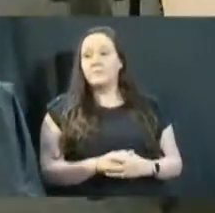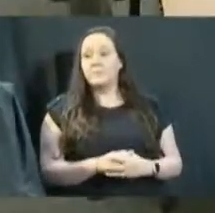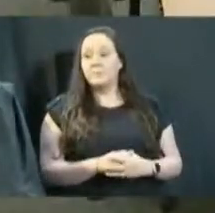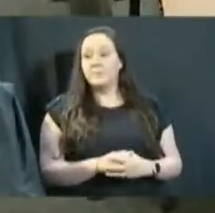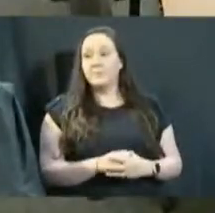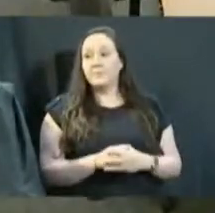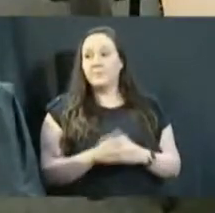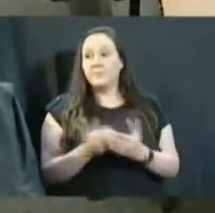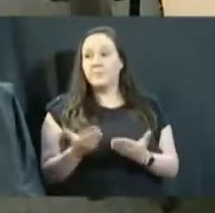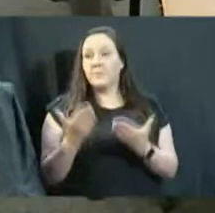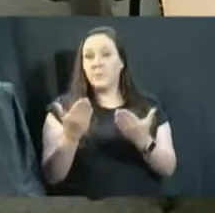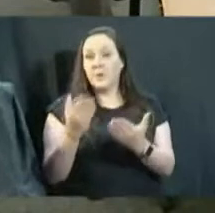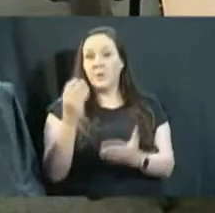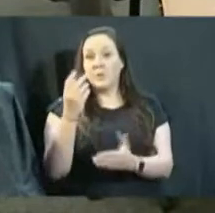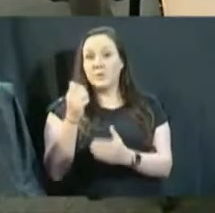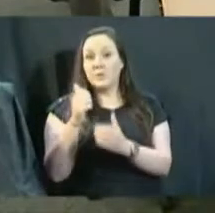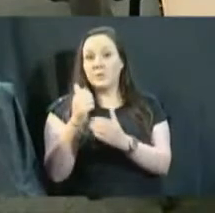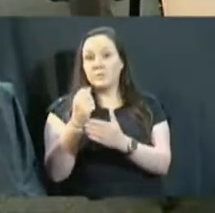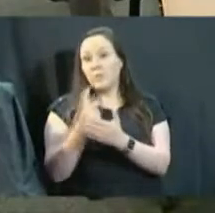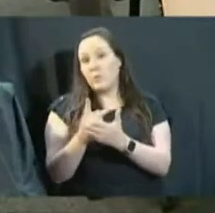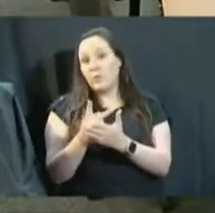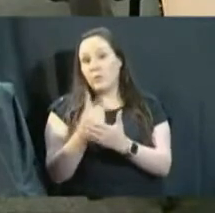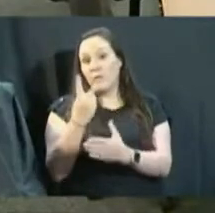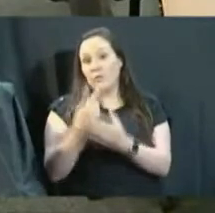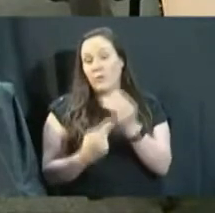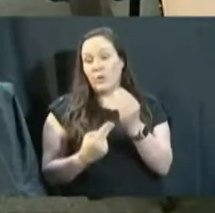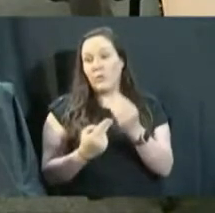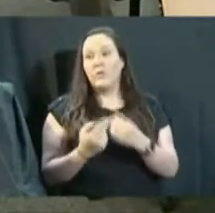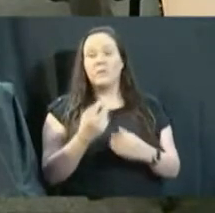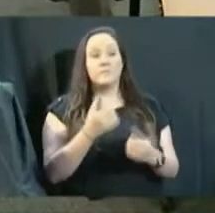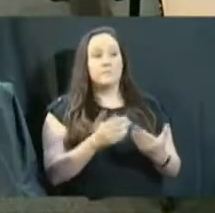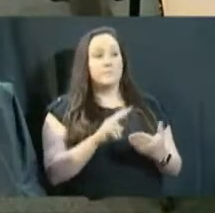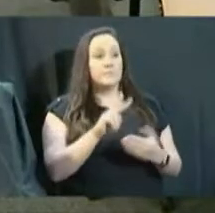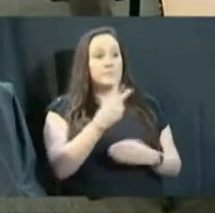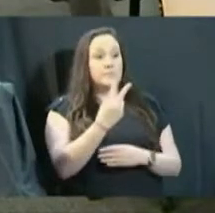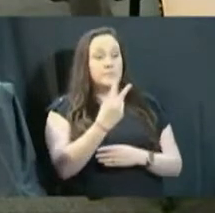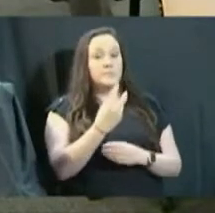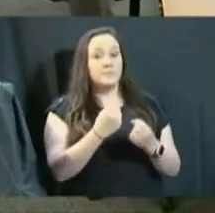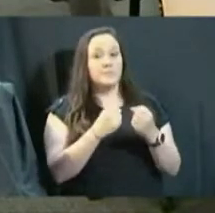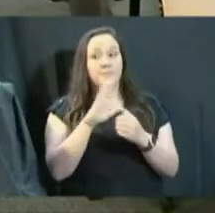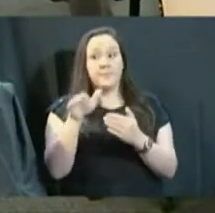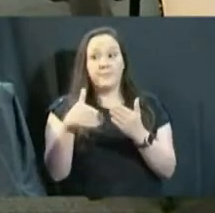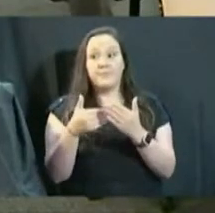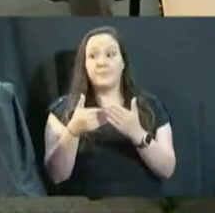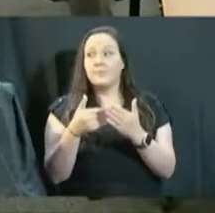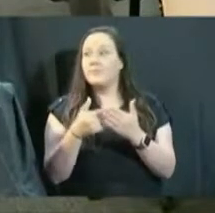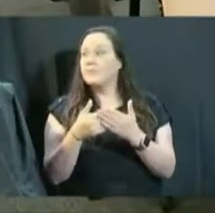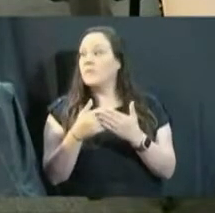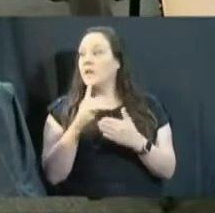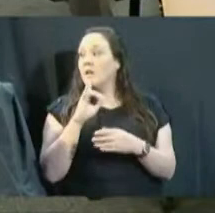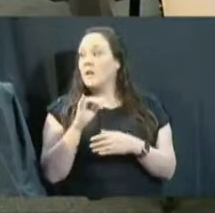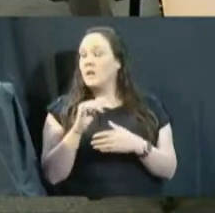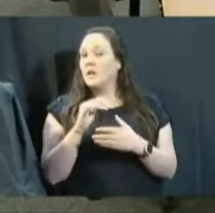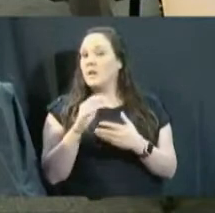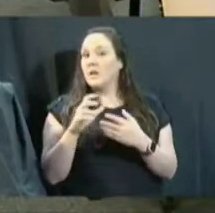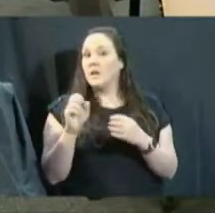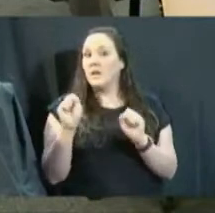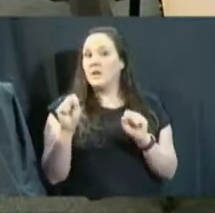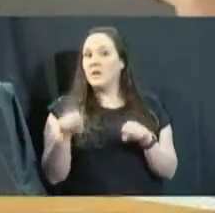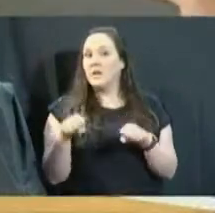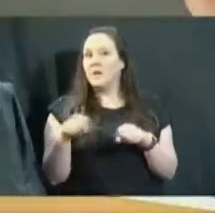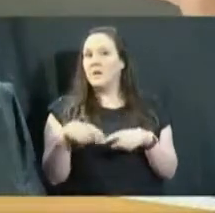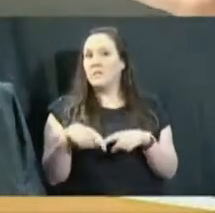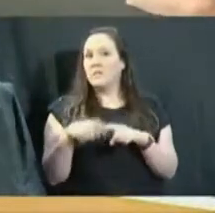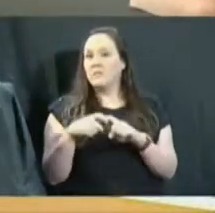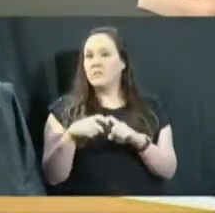Move that we approve both as written. Second. All those in, Yeah. Actually, Any discussion? point of order, since